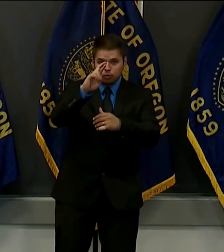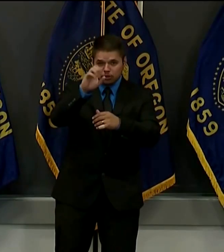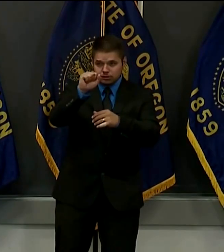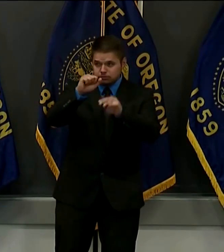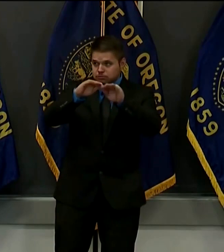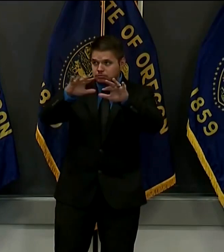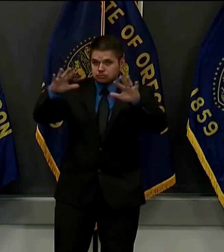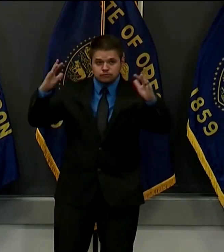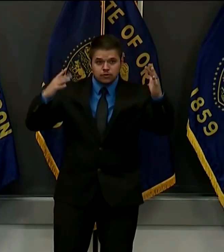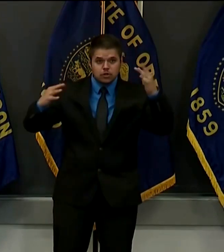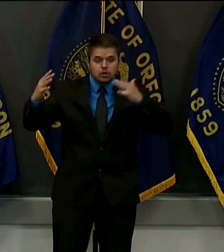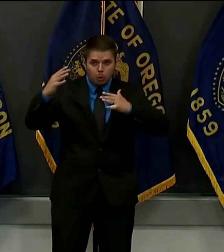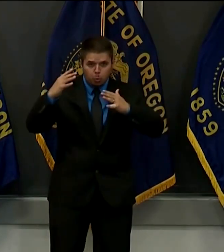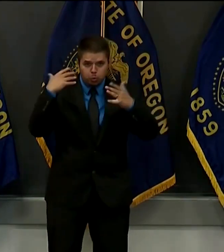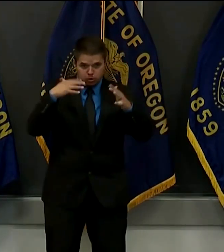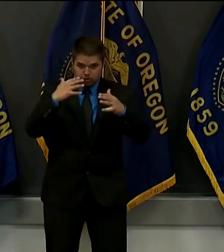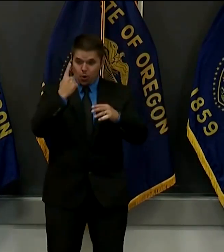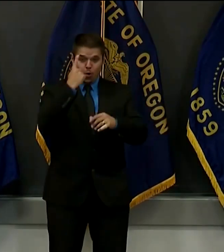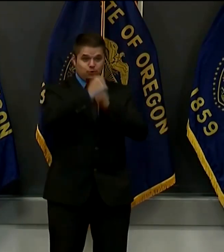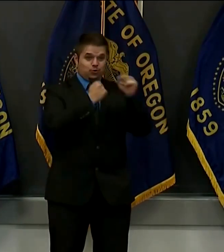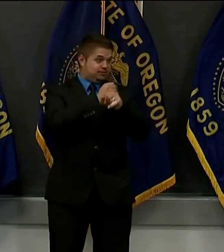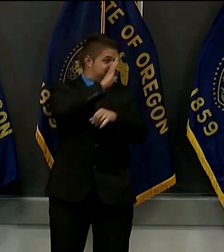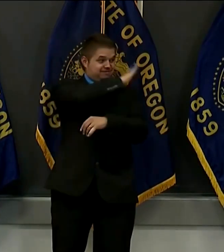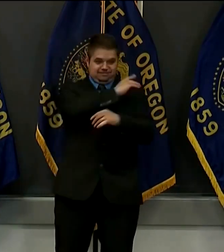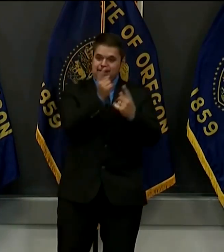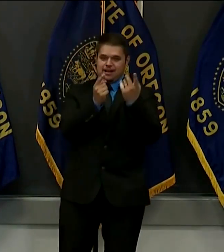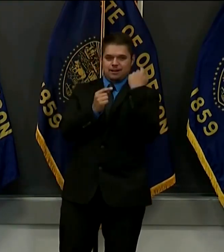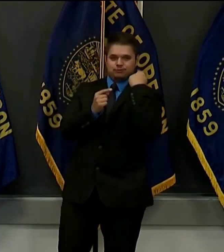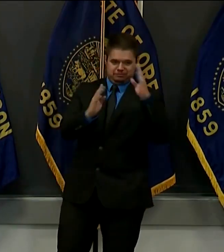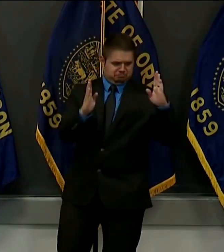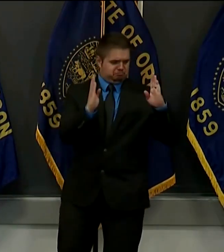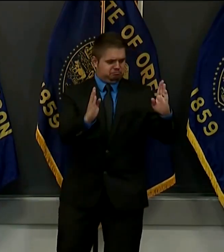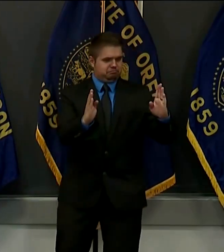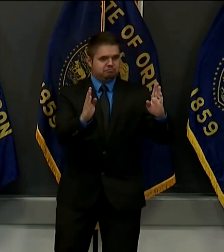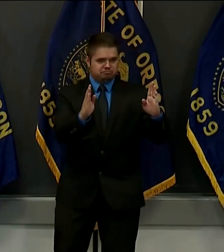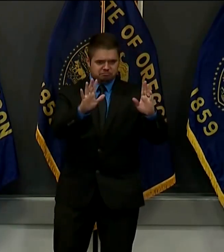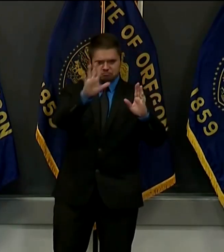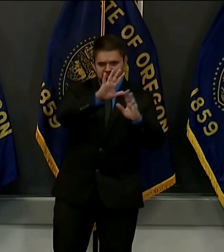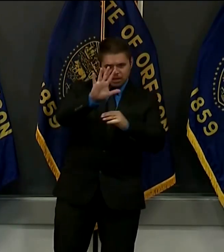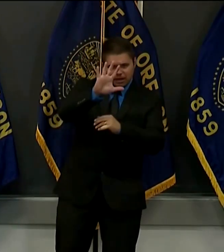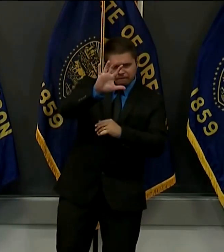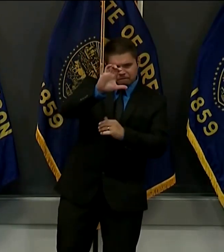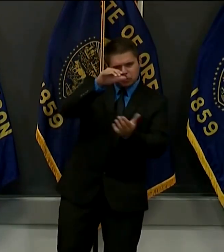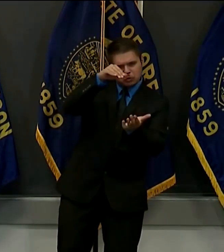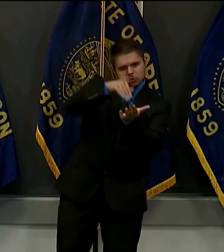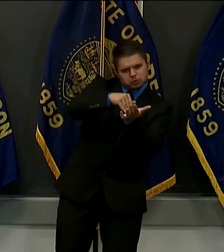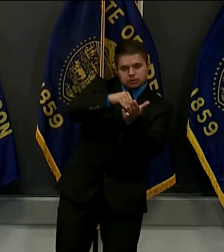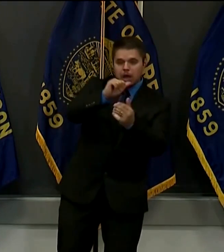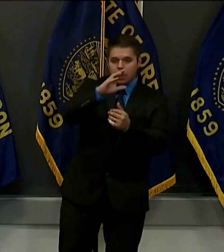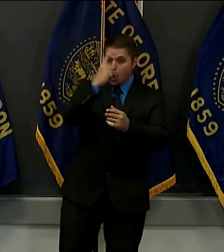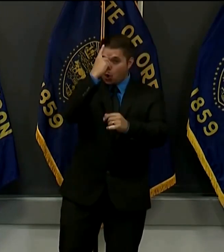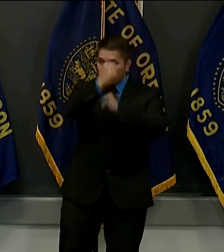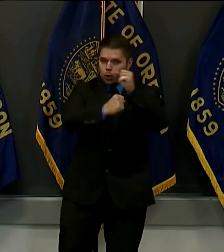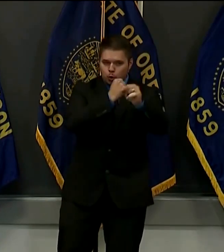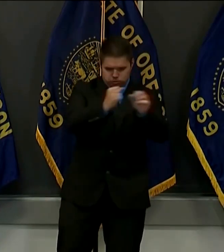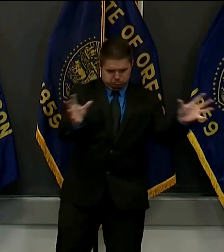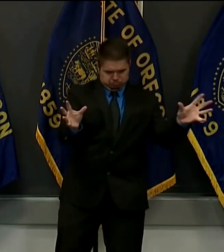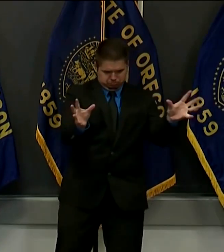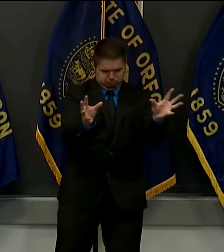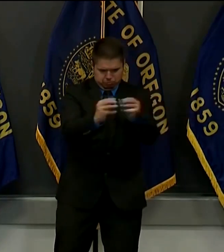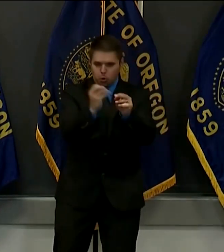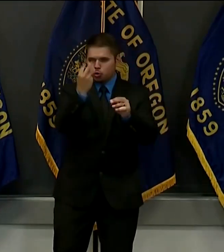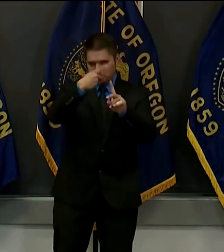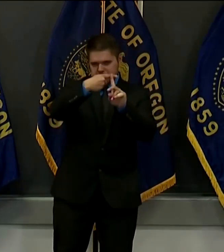the last 10 years, we see an average of 500,000 acres burn in